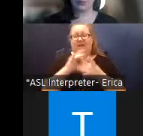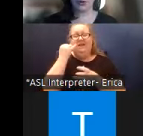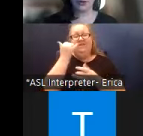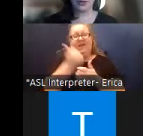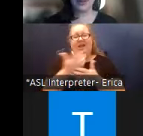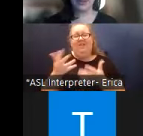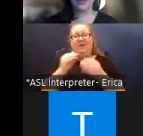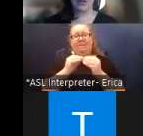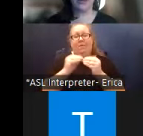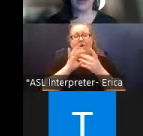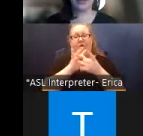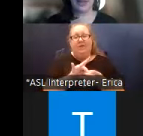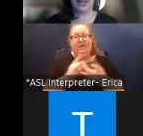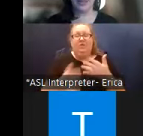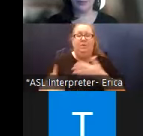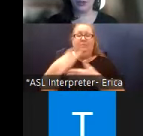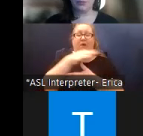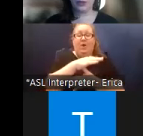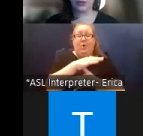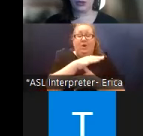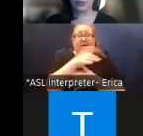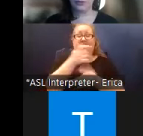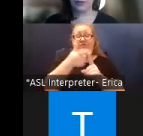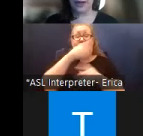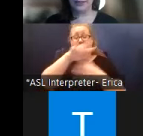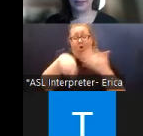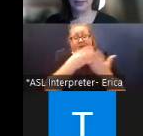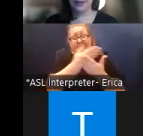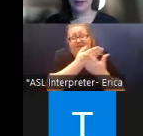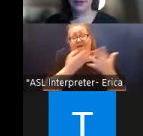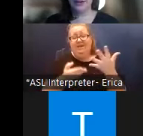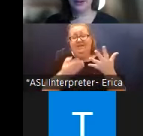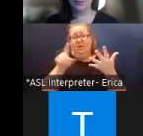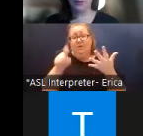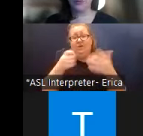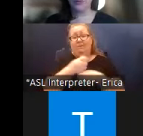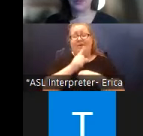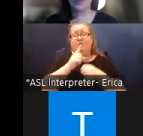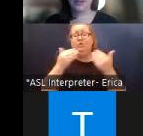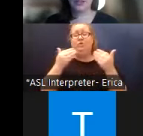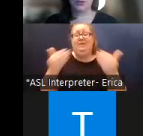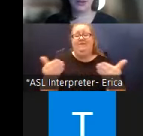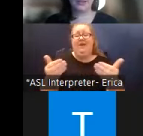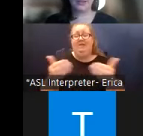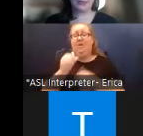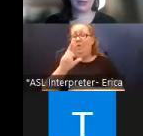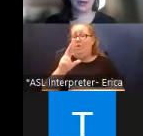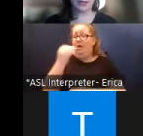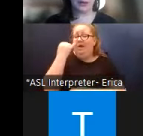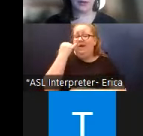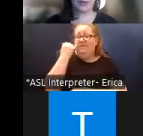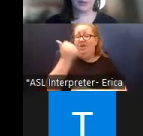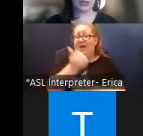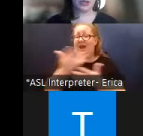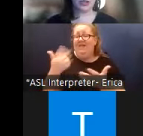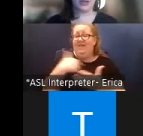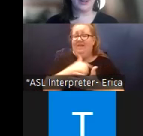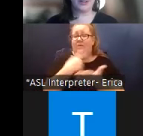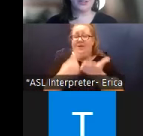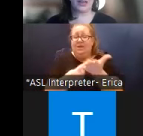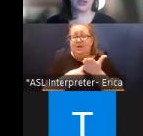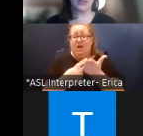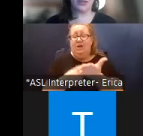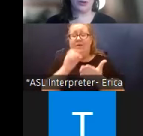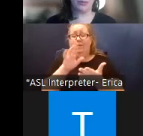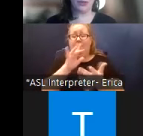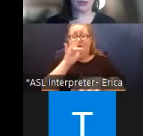in terms of like priorities out of all of this that we should make sure to advance, or if there's anything that we talked about or that we touched